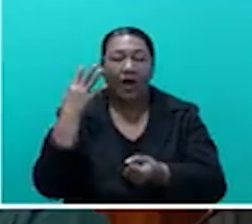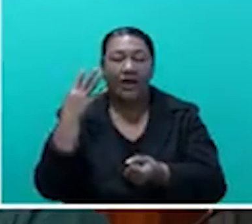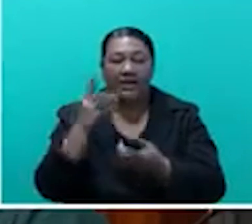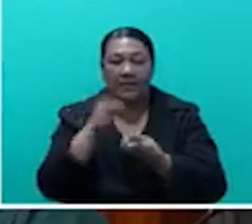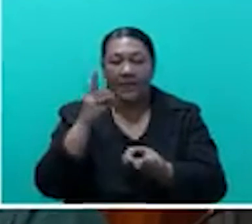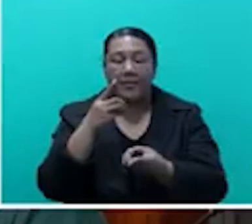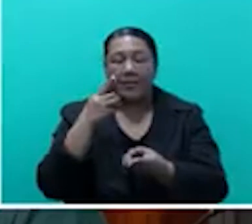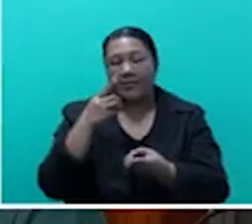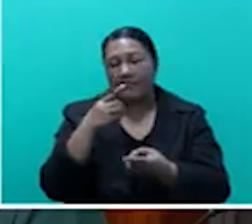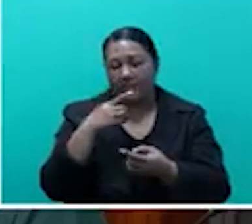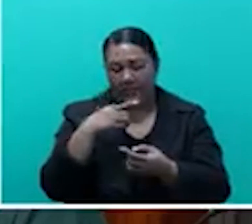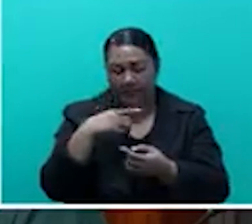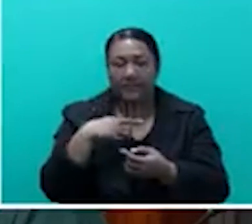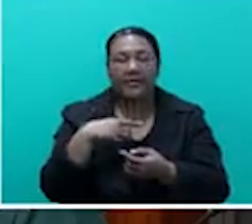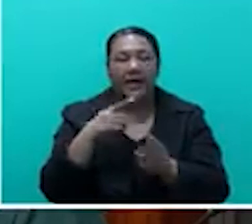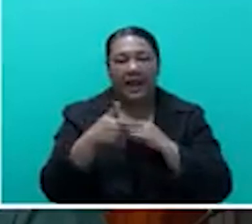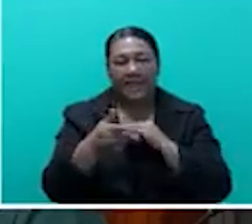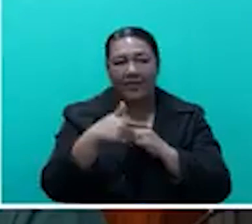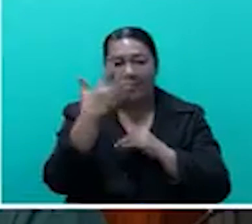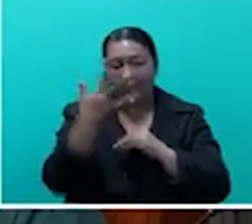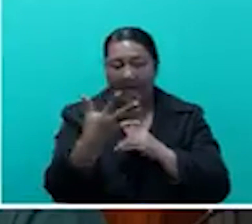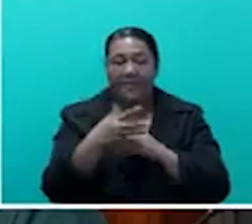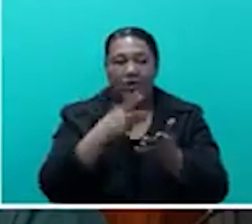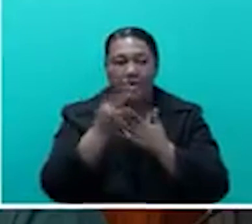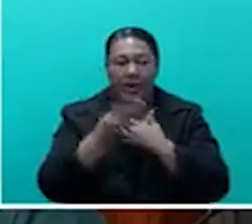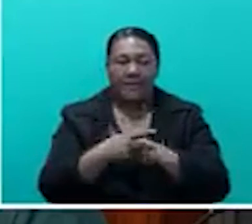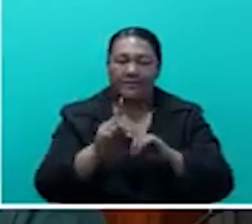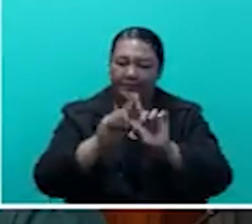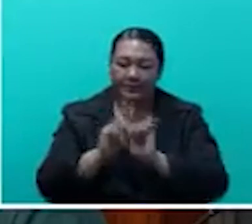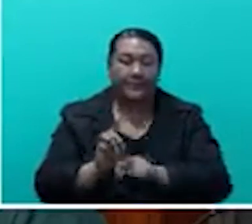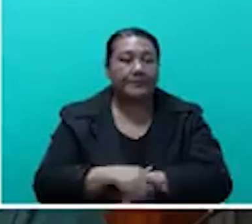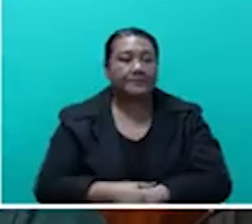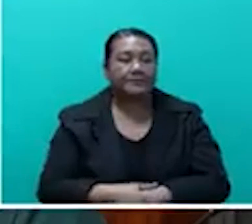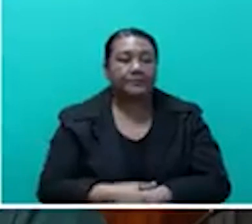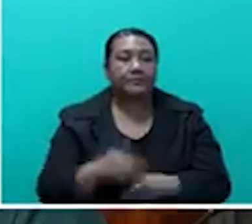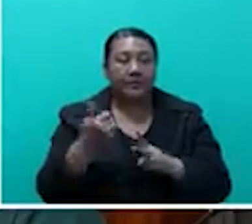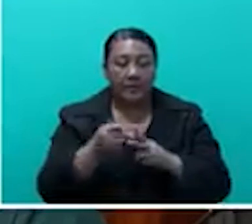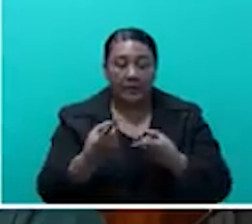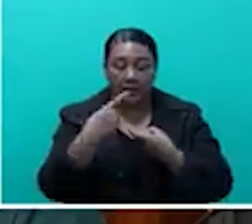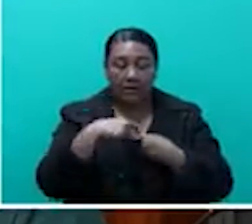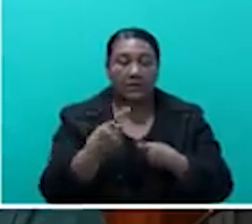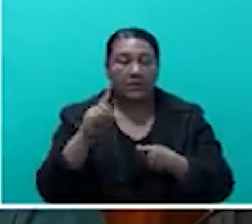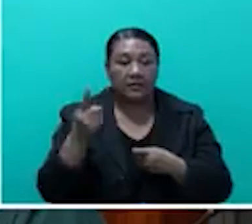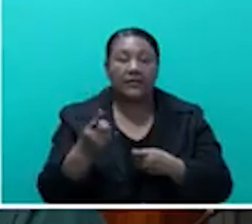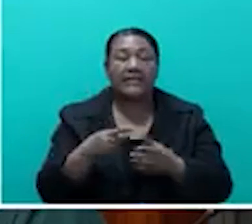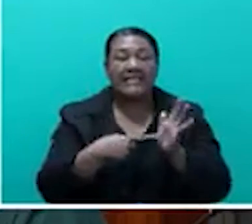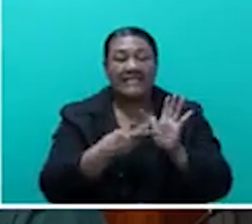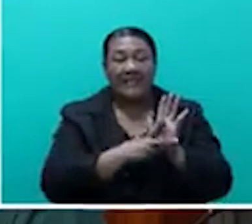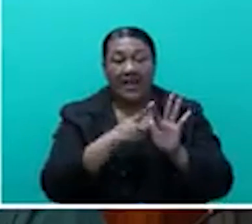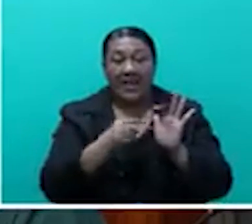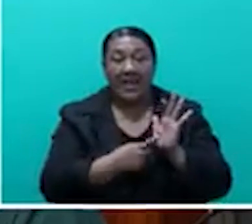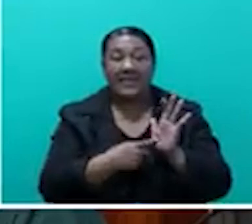5 programs. This will reduce the employer concerns on quality, and this is a game-changer scheme to allow TVET to